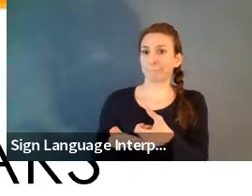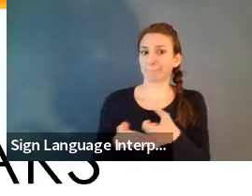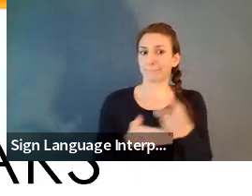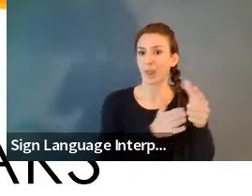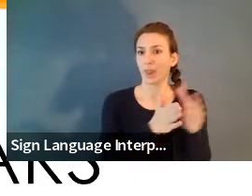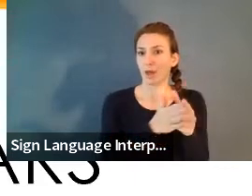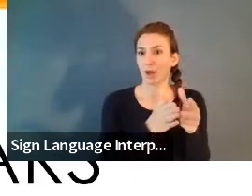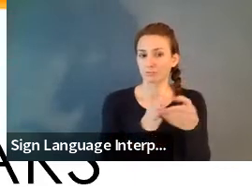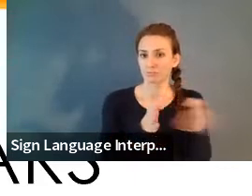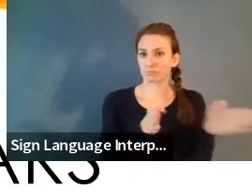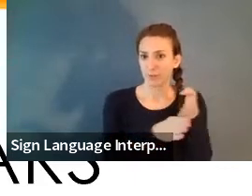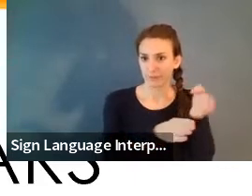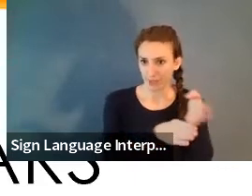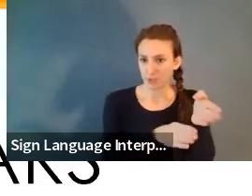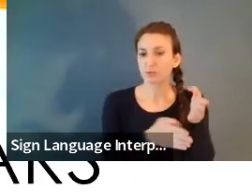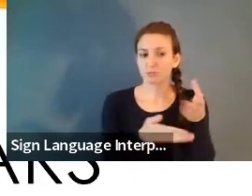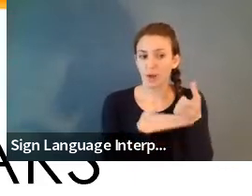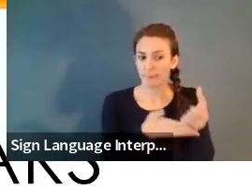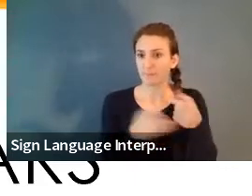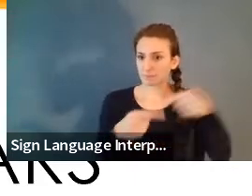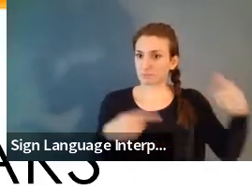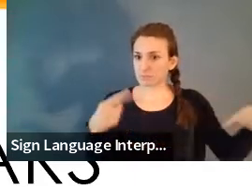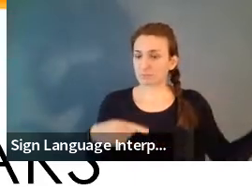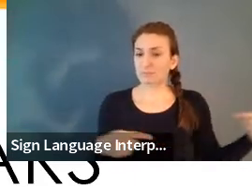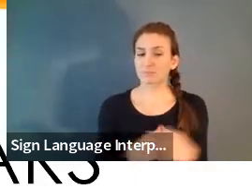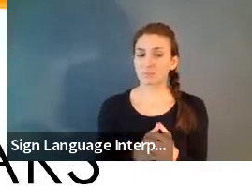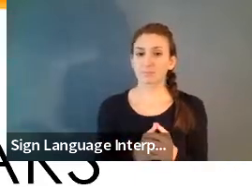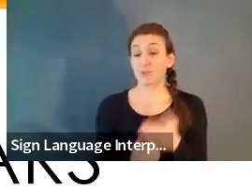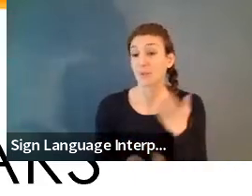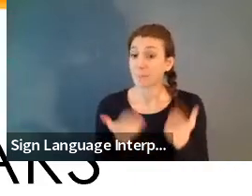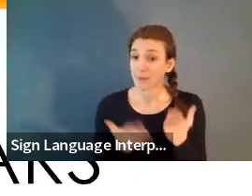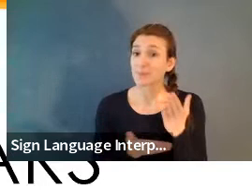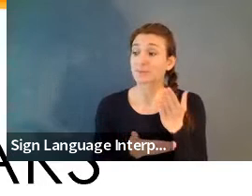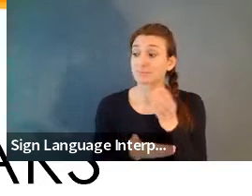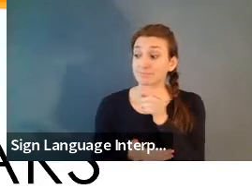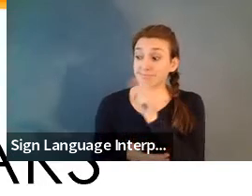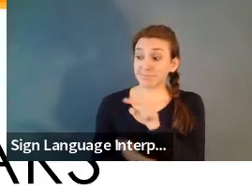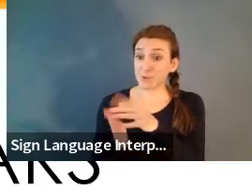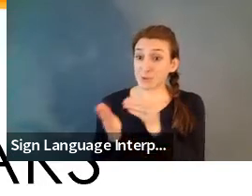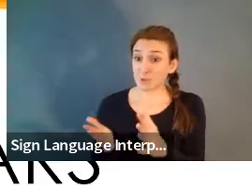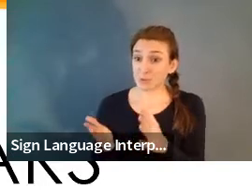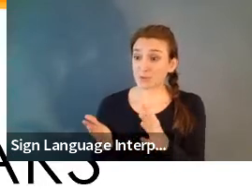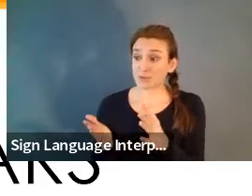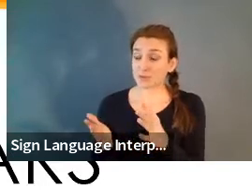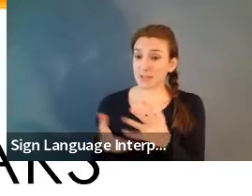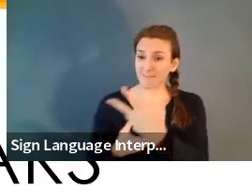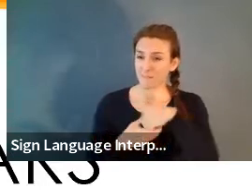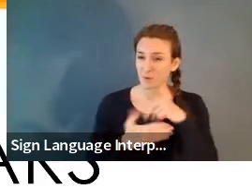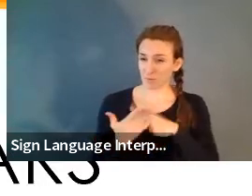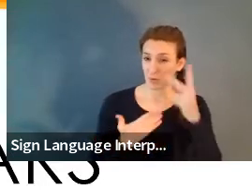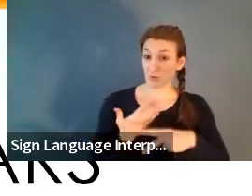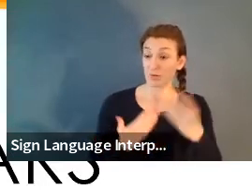is, how many of them maybe will choose to become lawyers. The other thing that